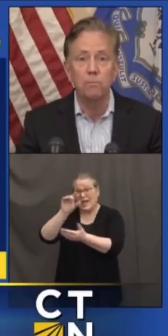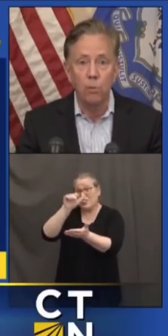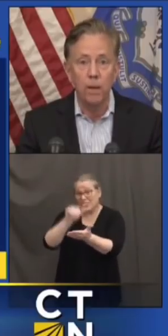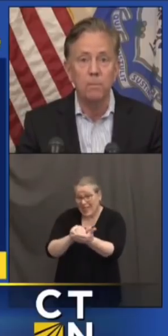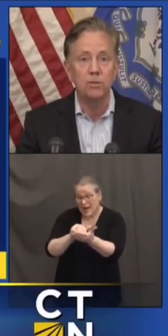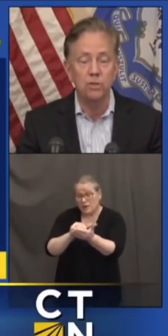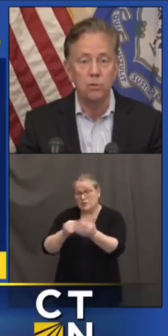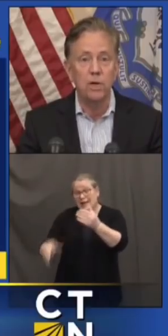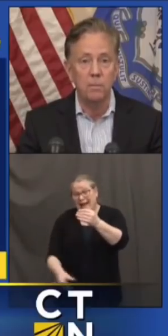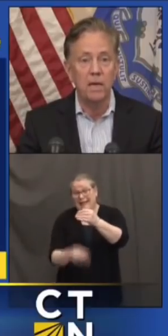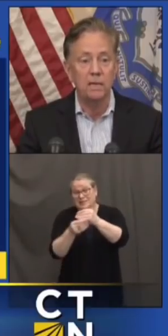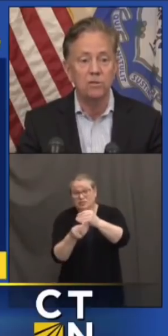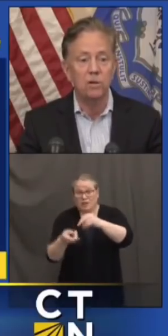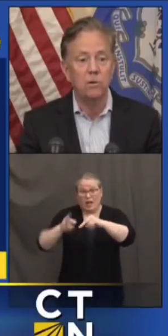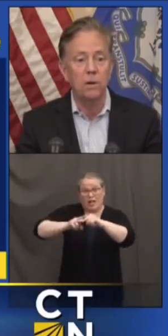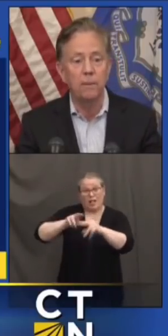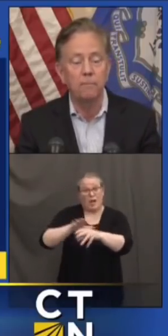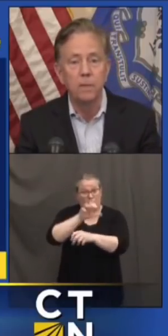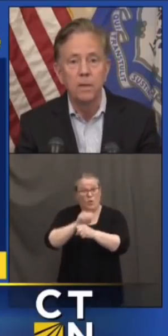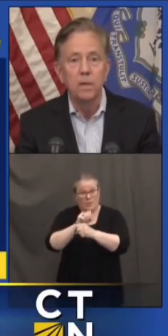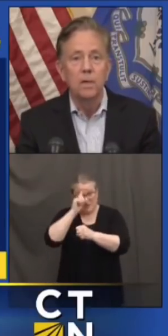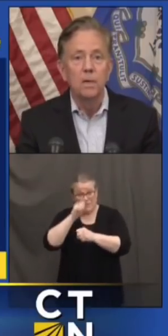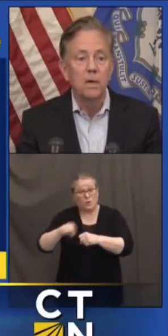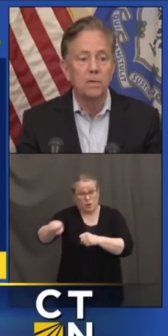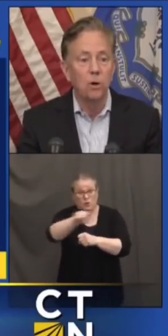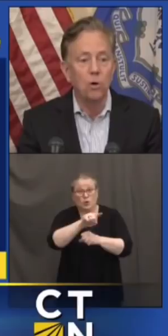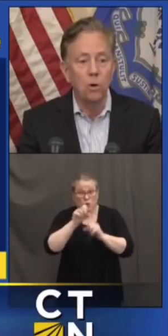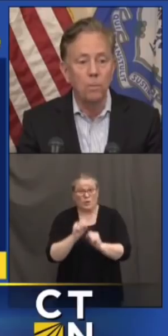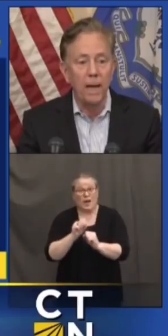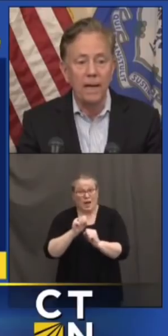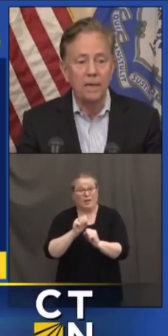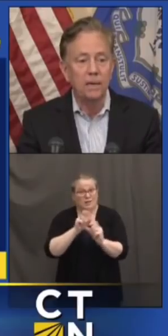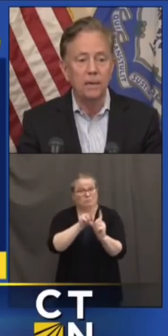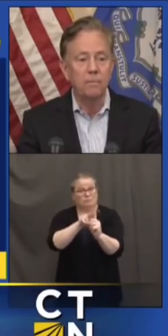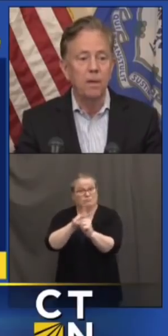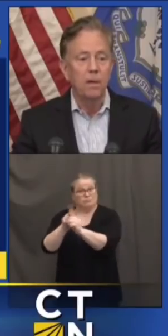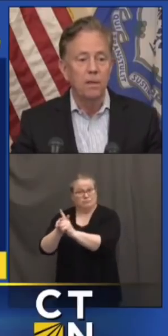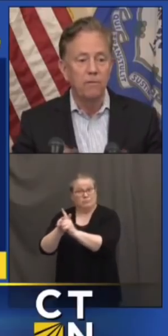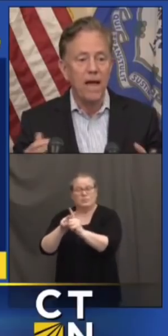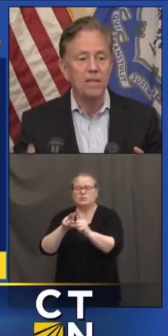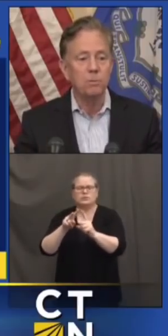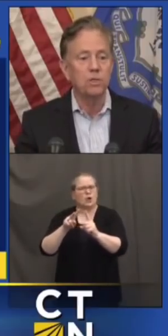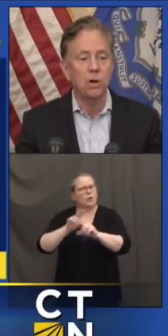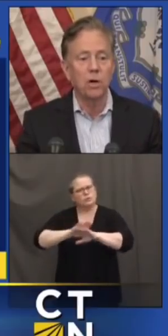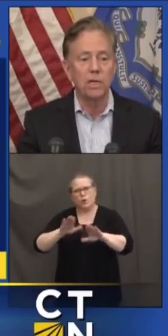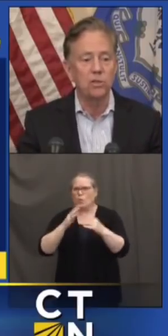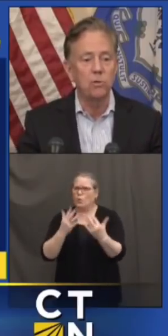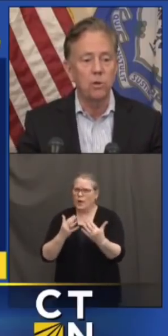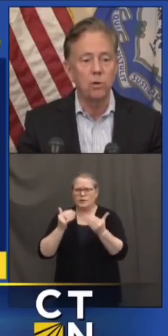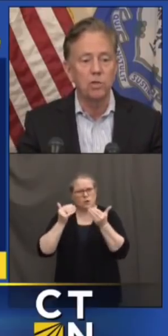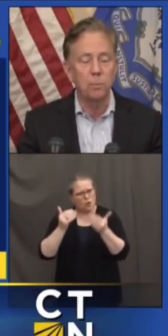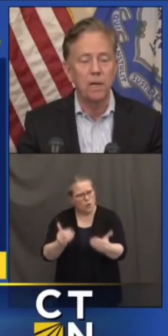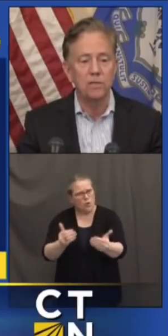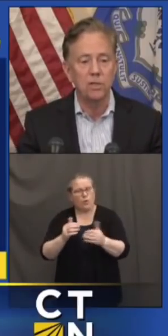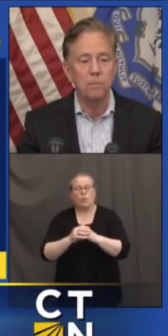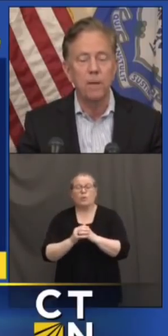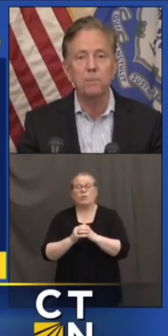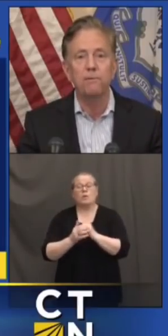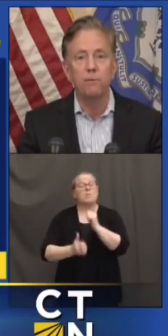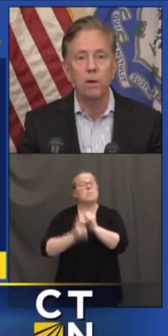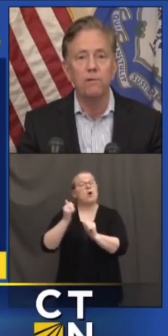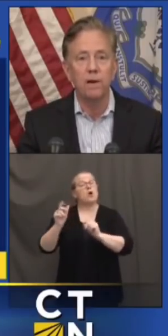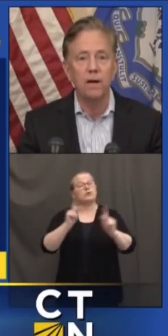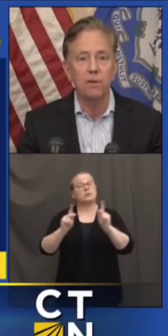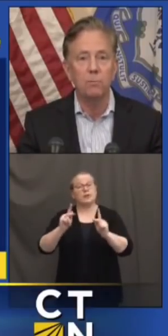additional appointments you can make. So don't hold back. The vast majority, 2/3 plus of the